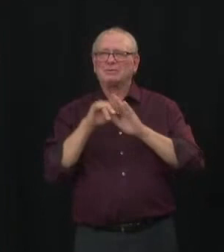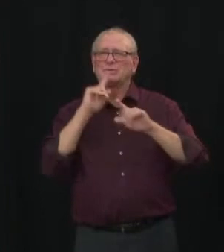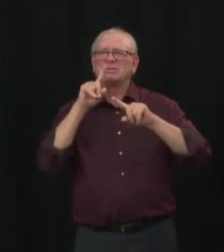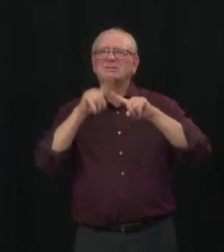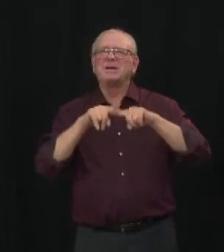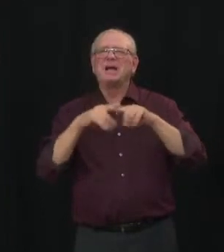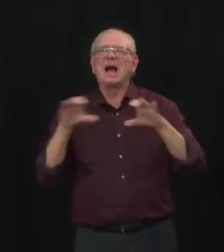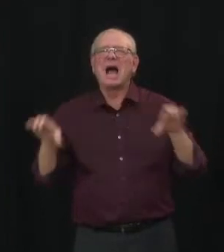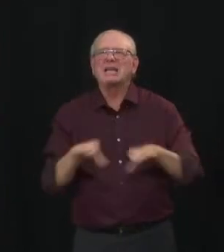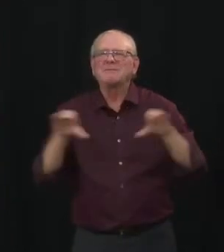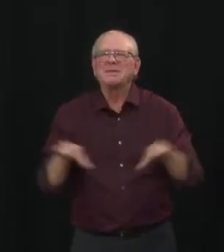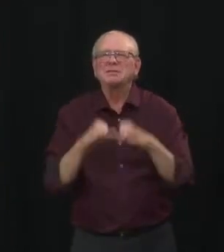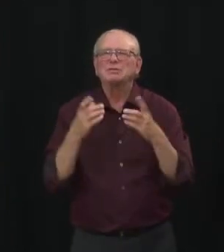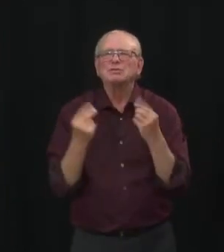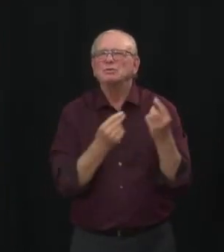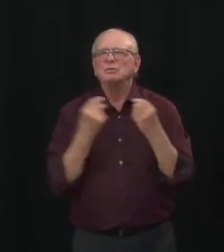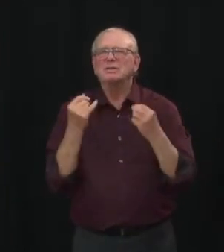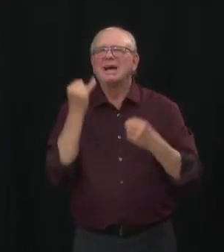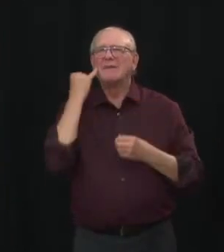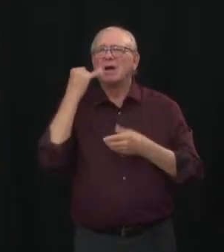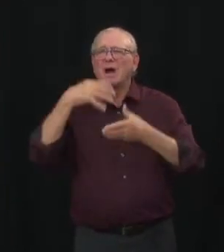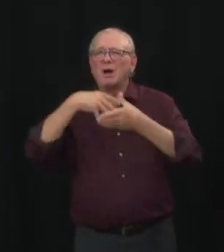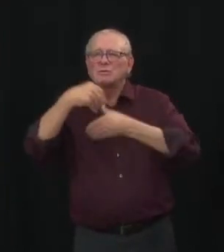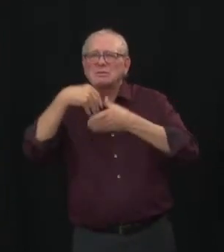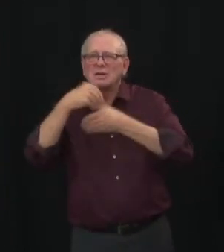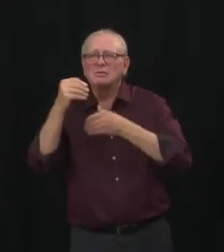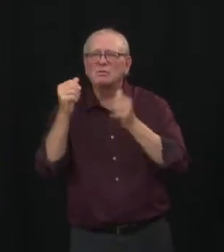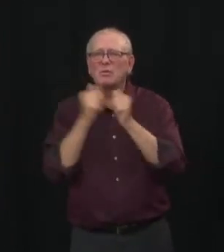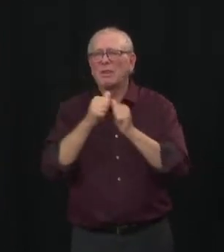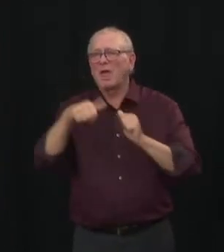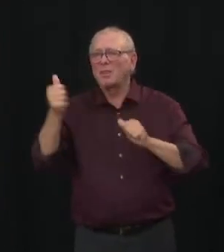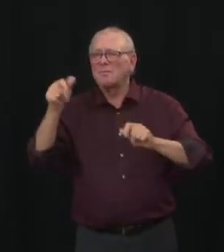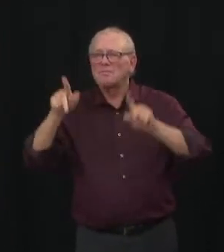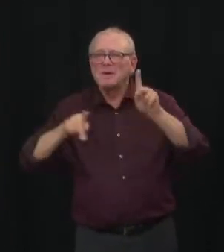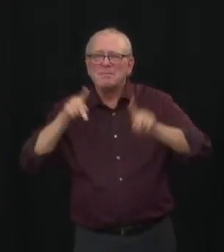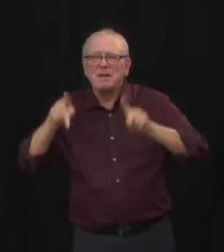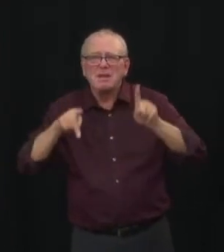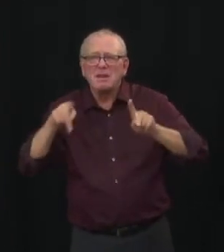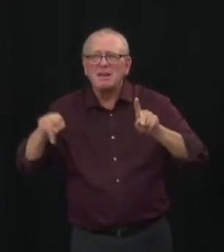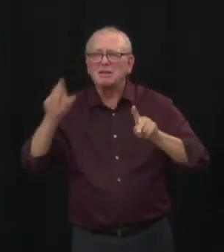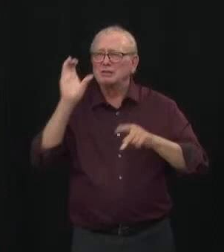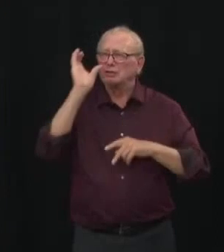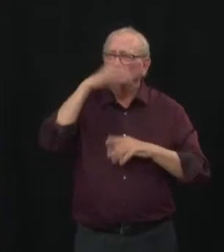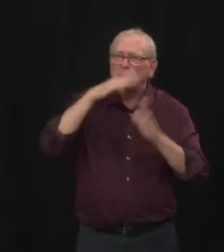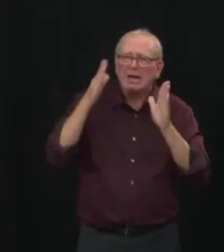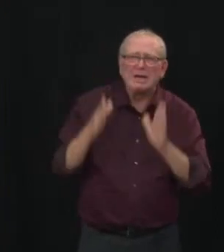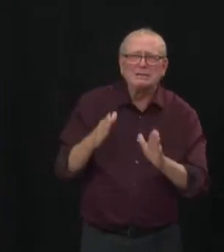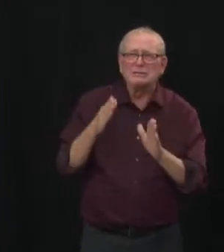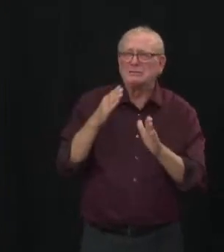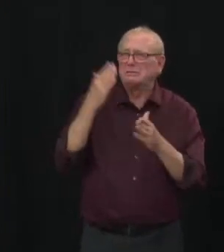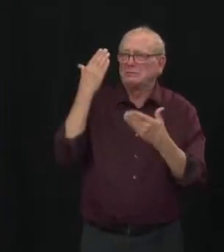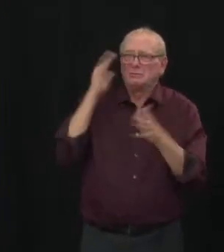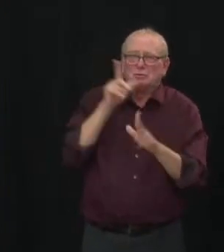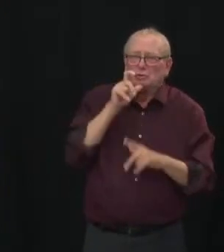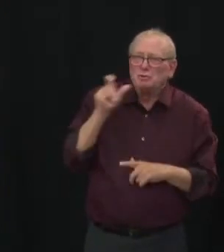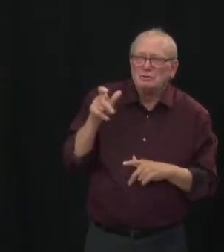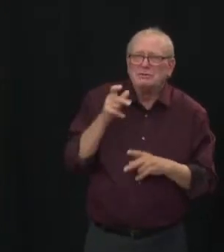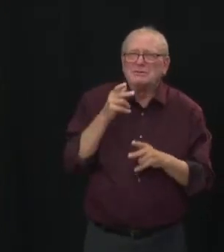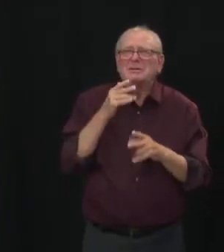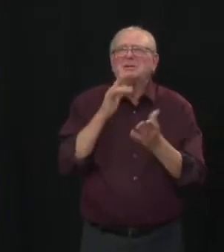in a public place with people that I don't necessarily know, then I would wear a medical grade